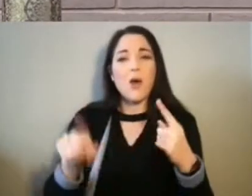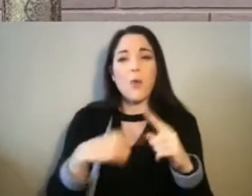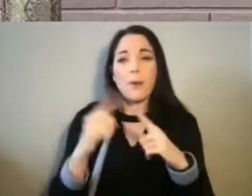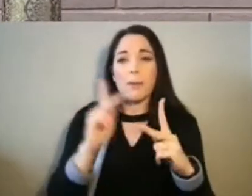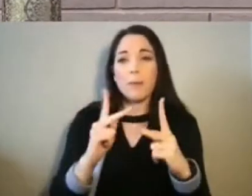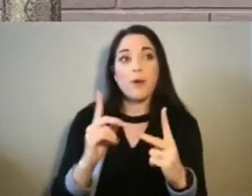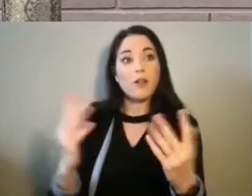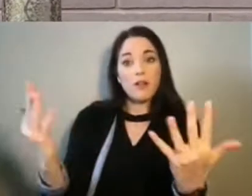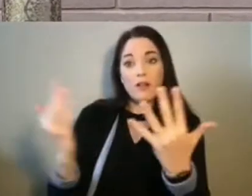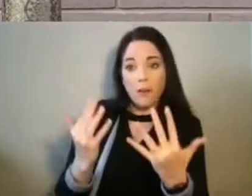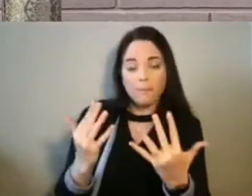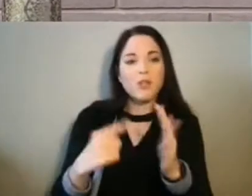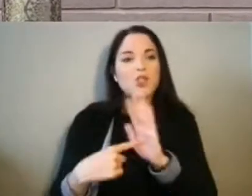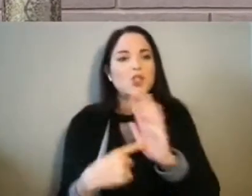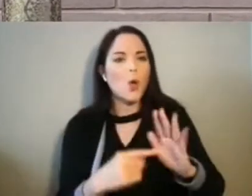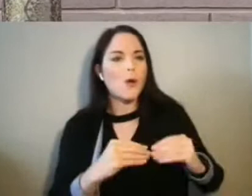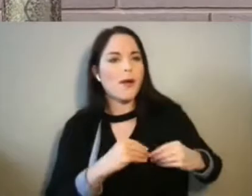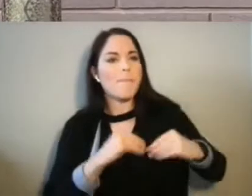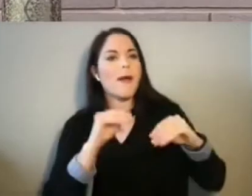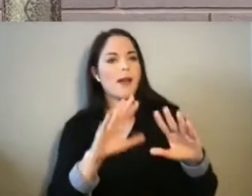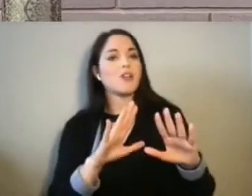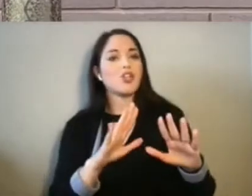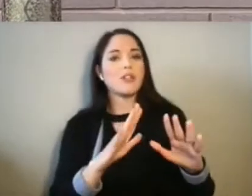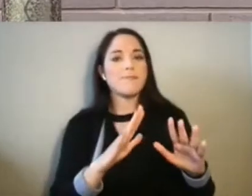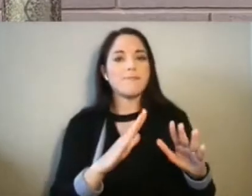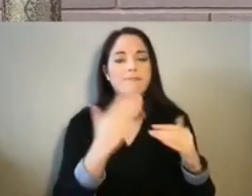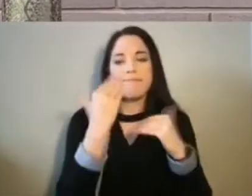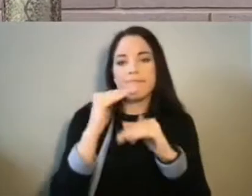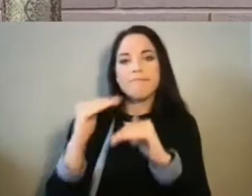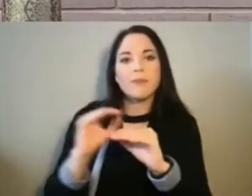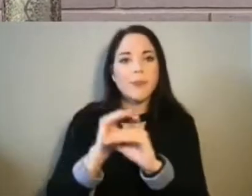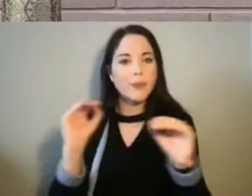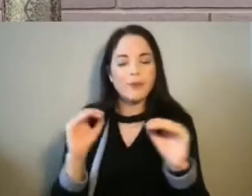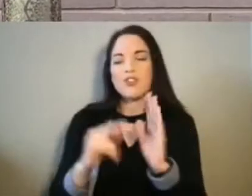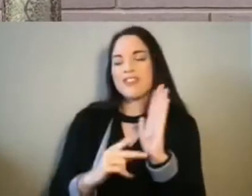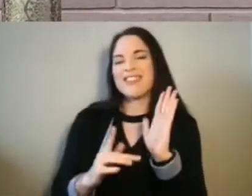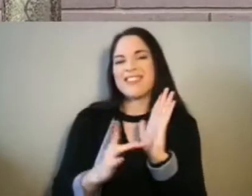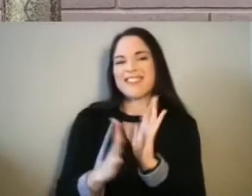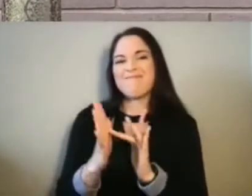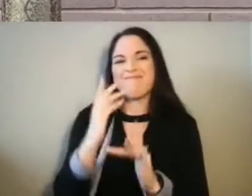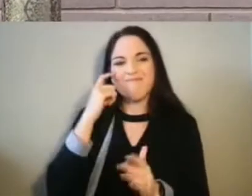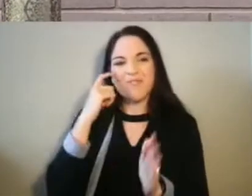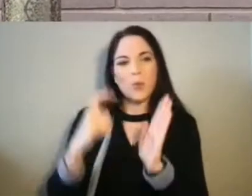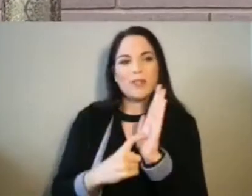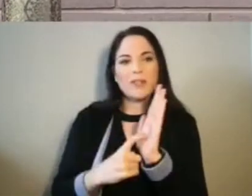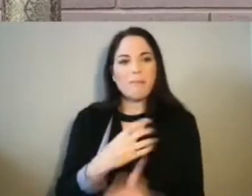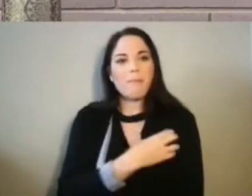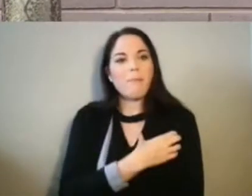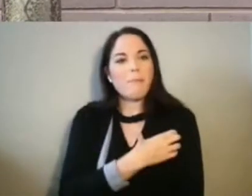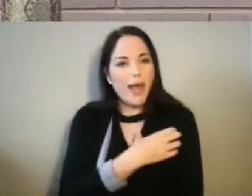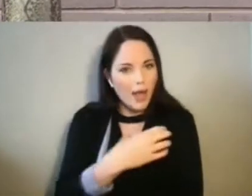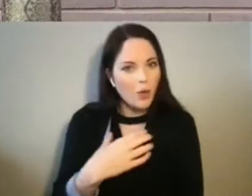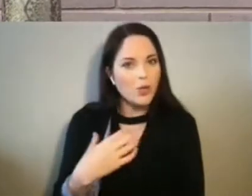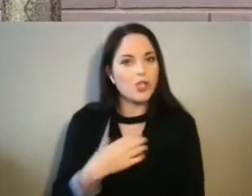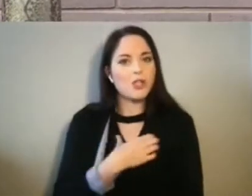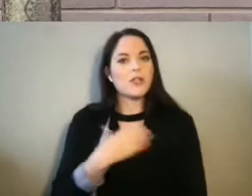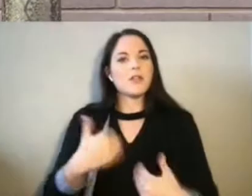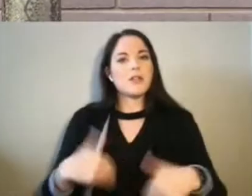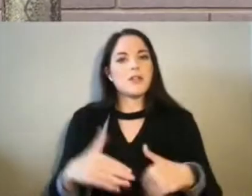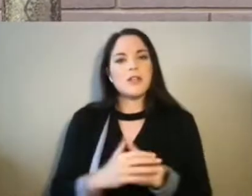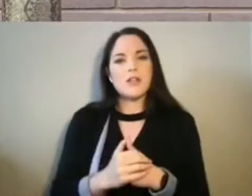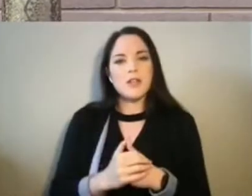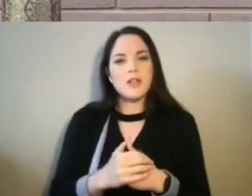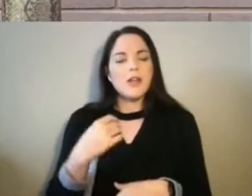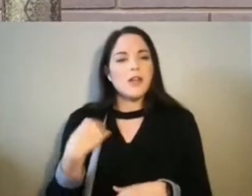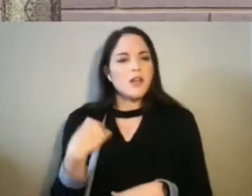Sometimes it seems we're so easily impressed. We live in a world of power grabs. And as R.S.